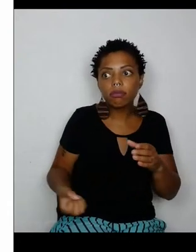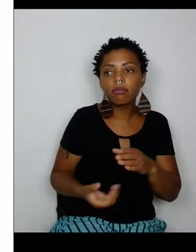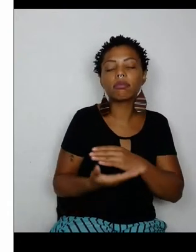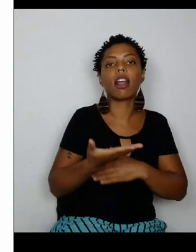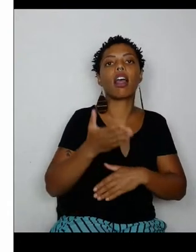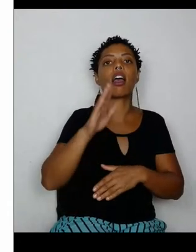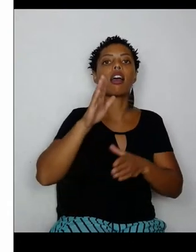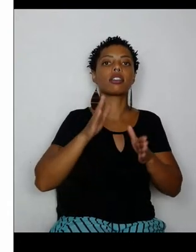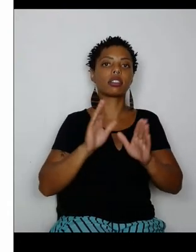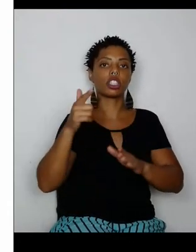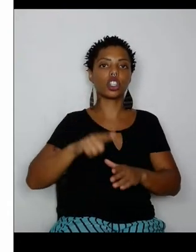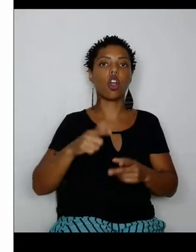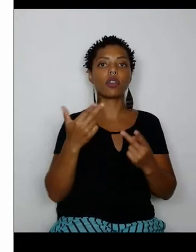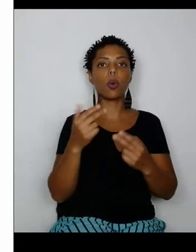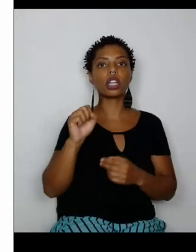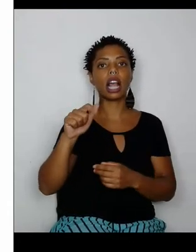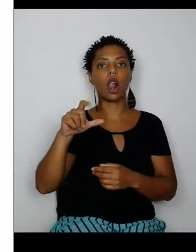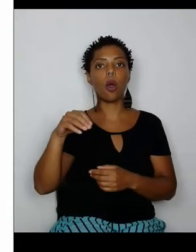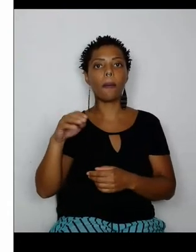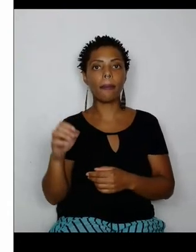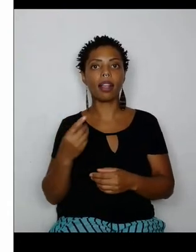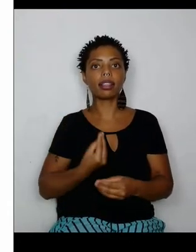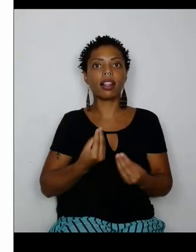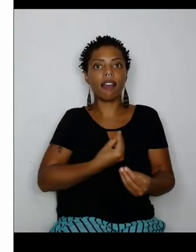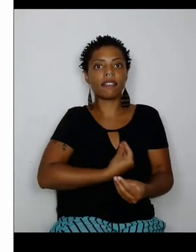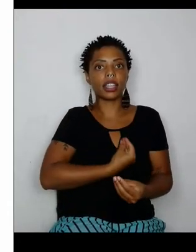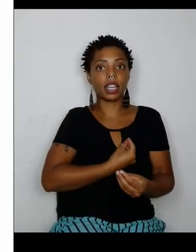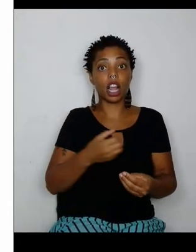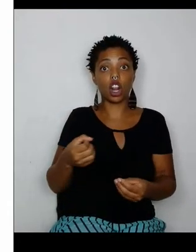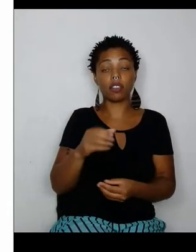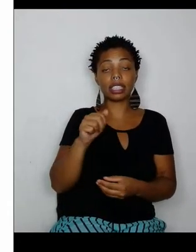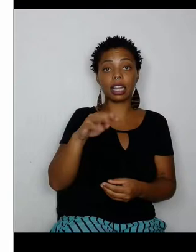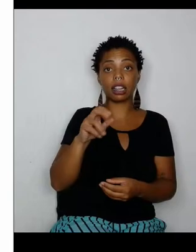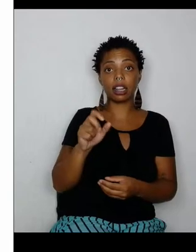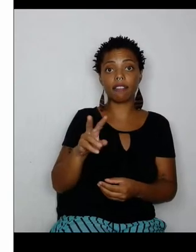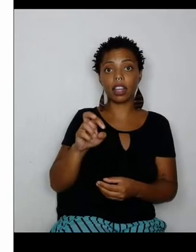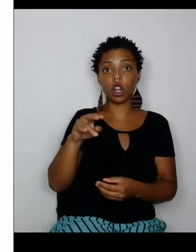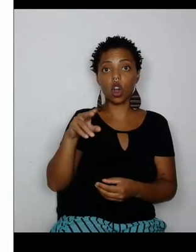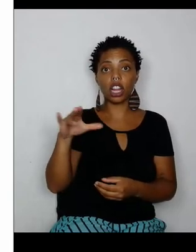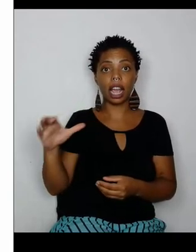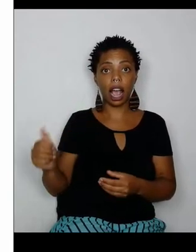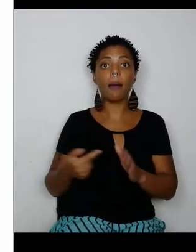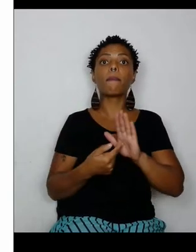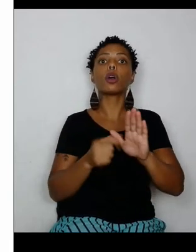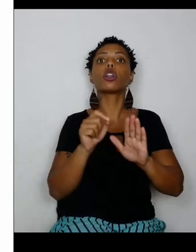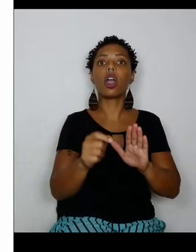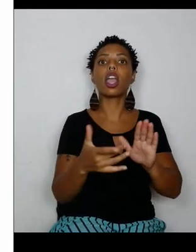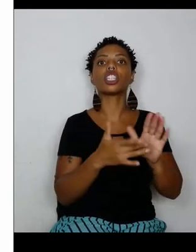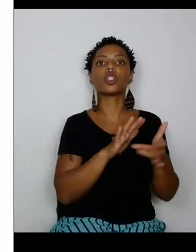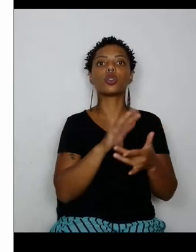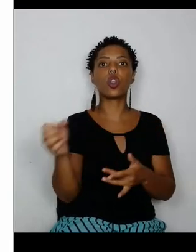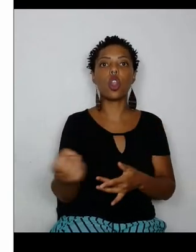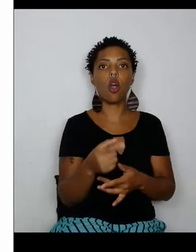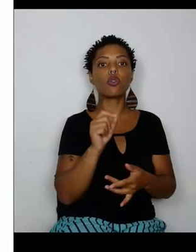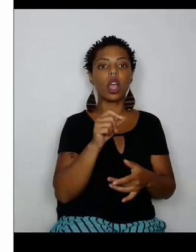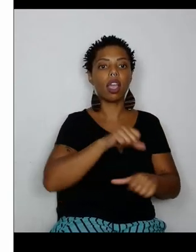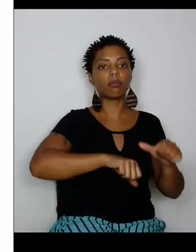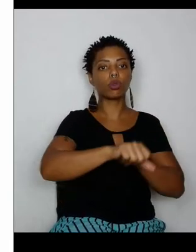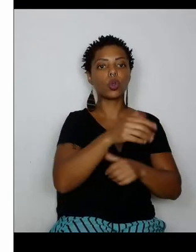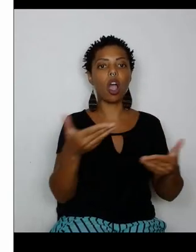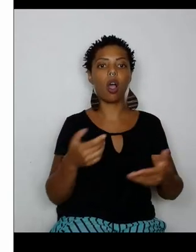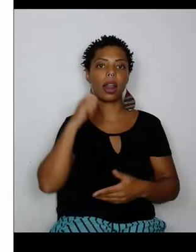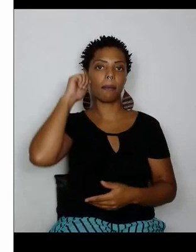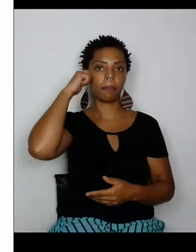and as a new saint veronica she displays a new christ all recast as black subverting the western